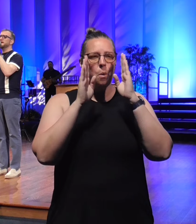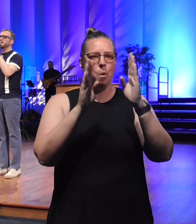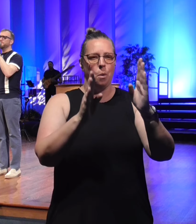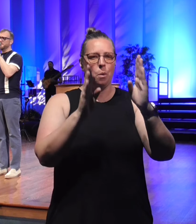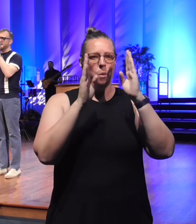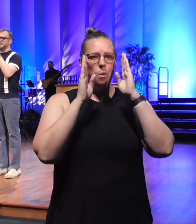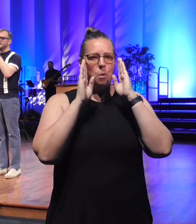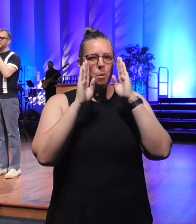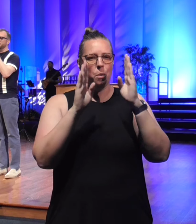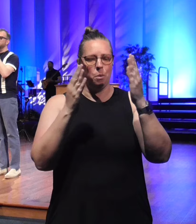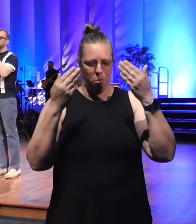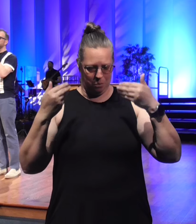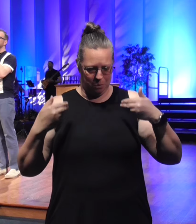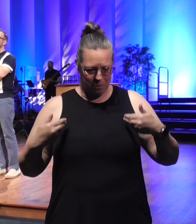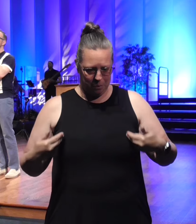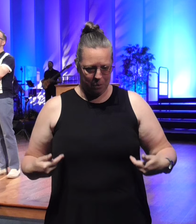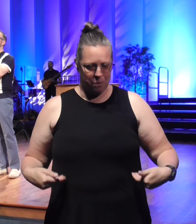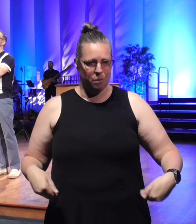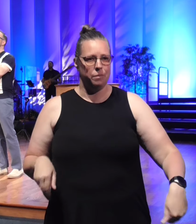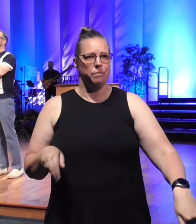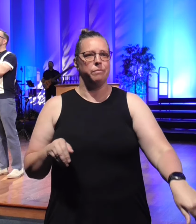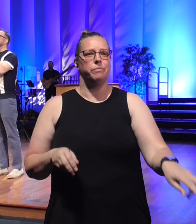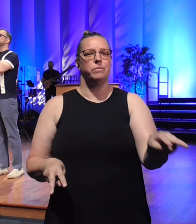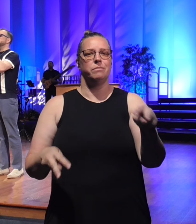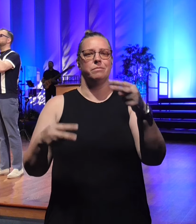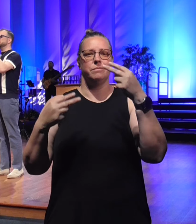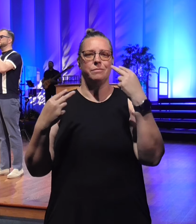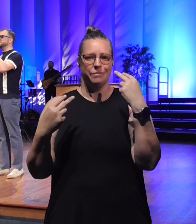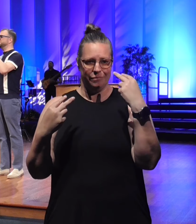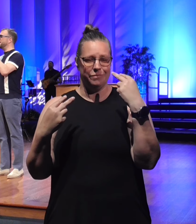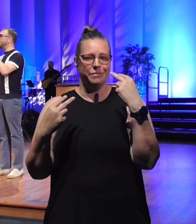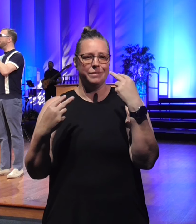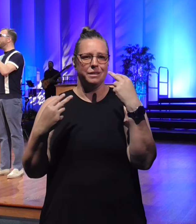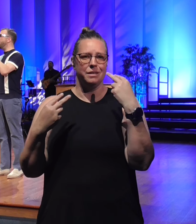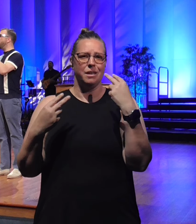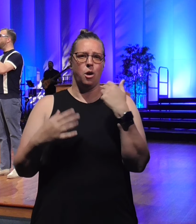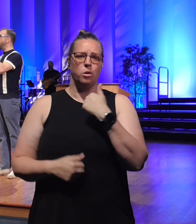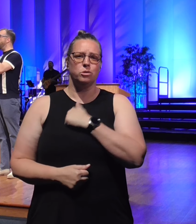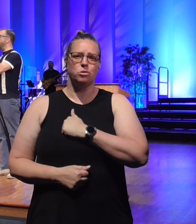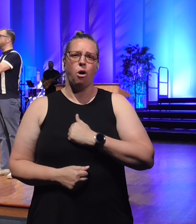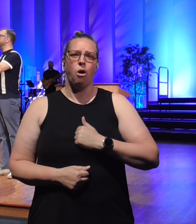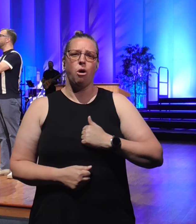attends my way, when